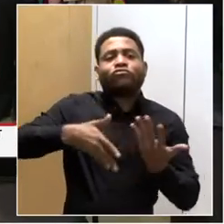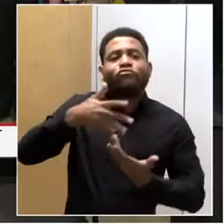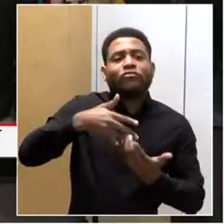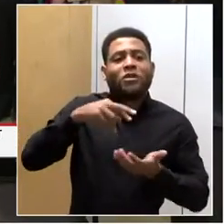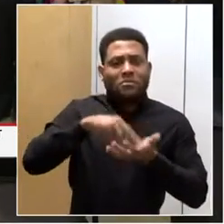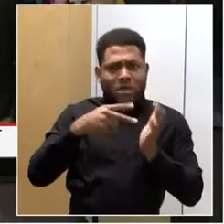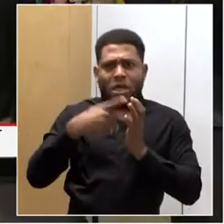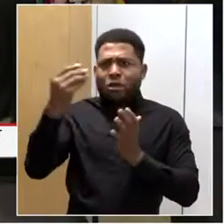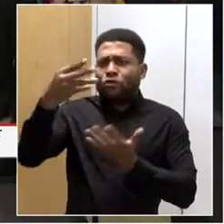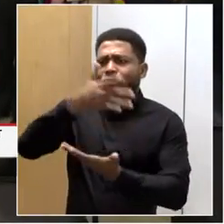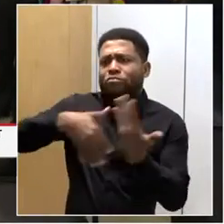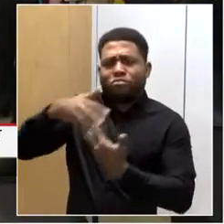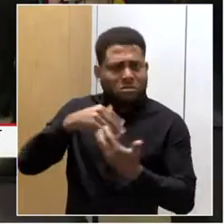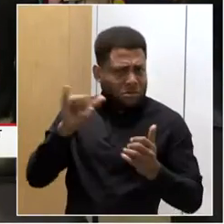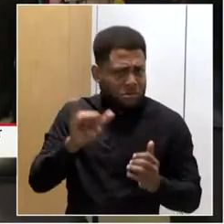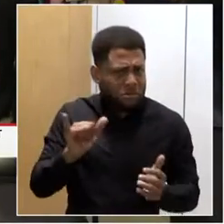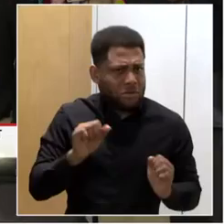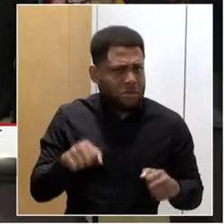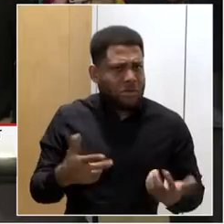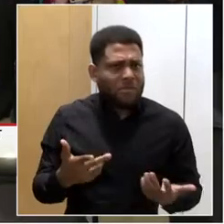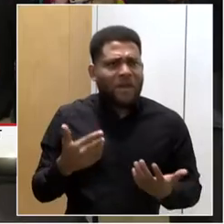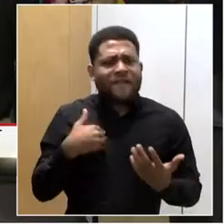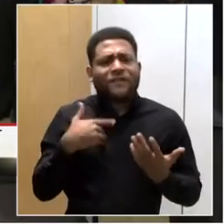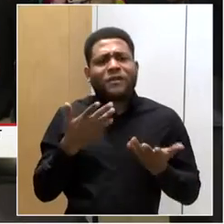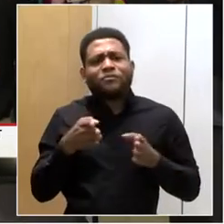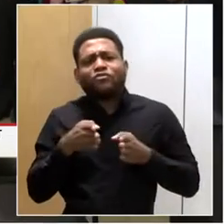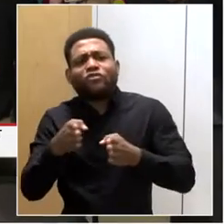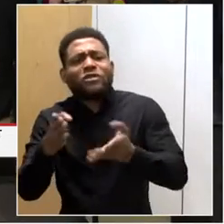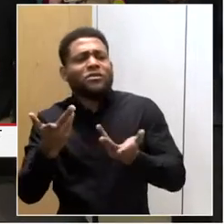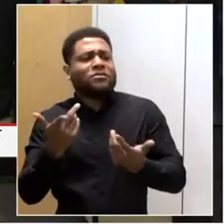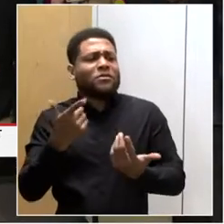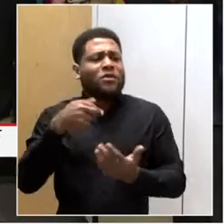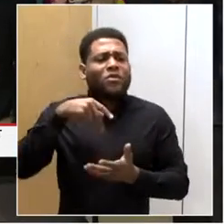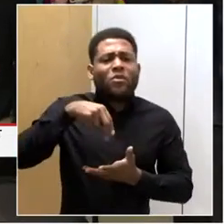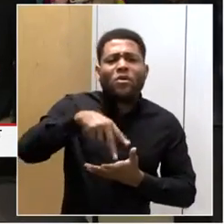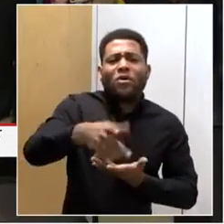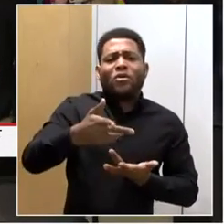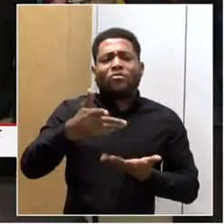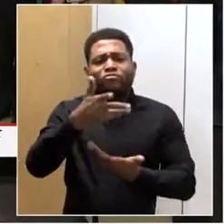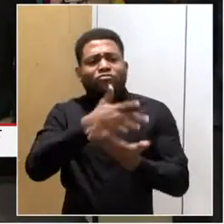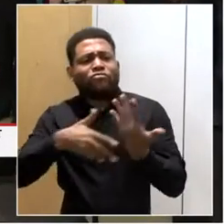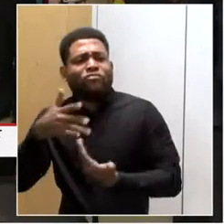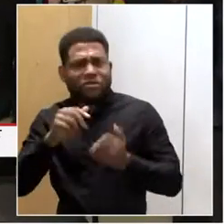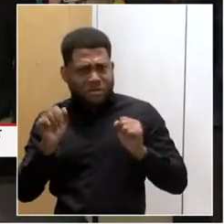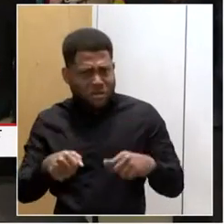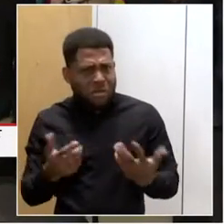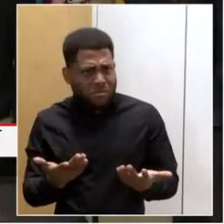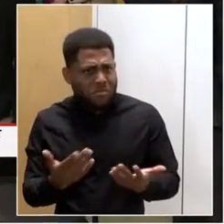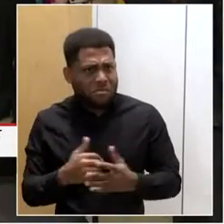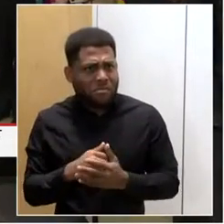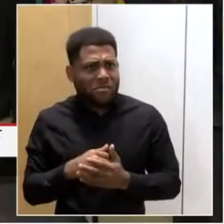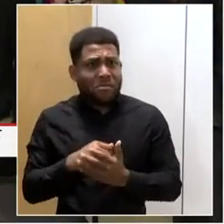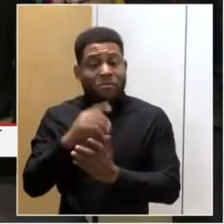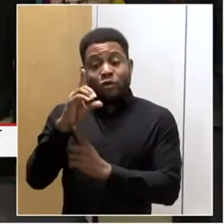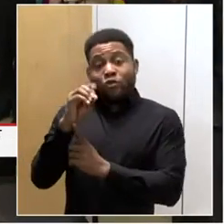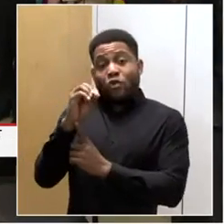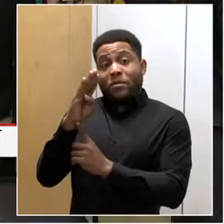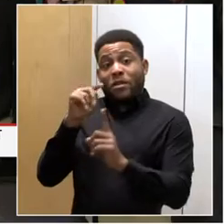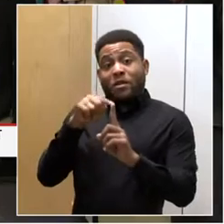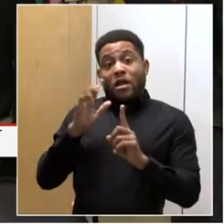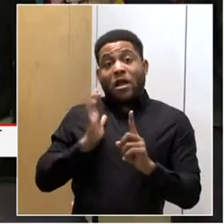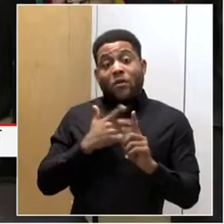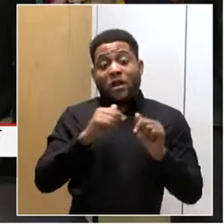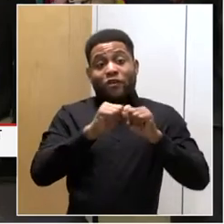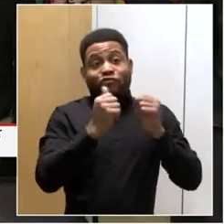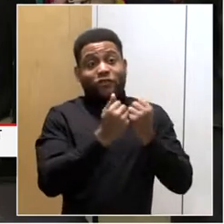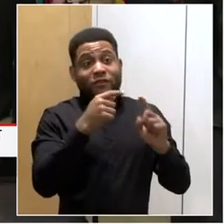just is part of the equation. DOB, of course, is a regulatory agency, but if we